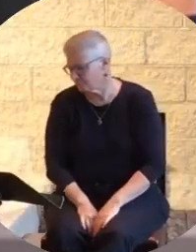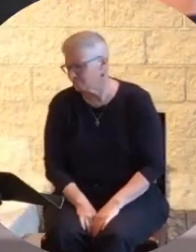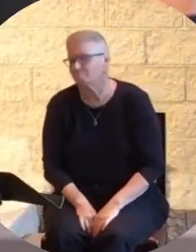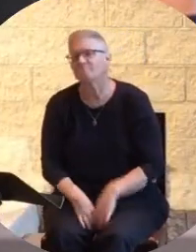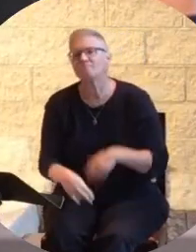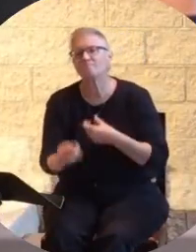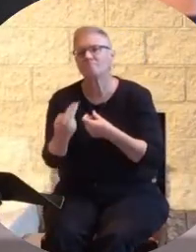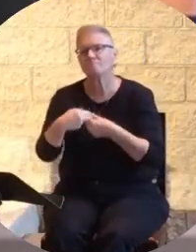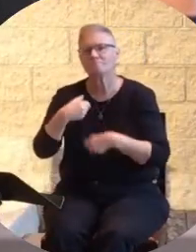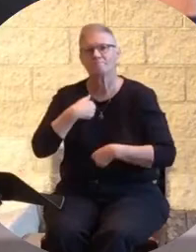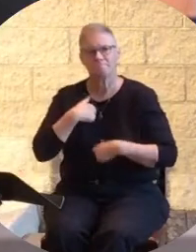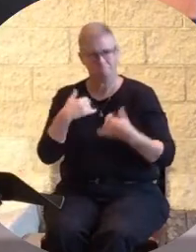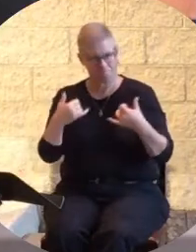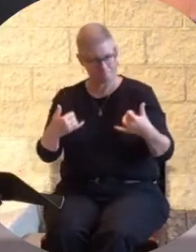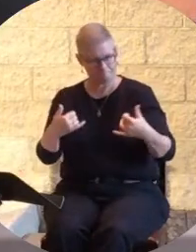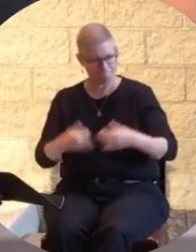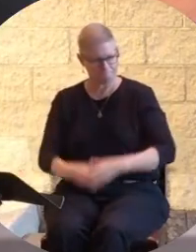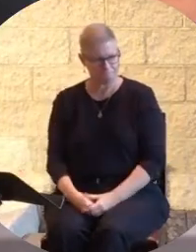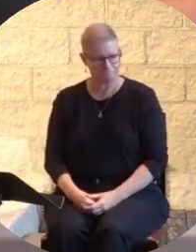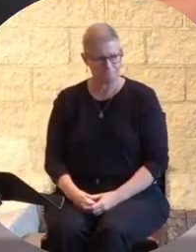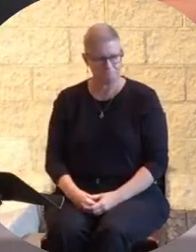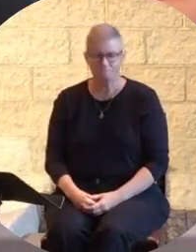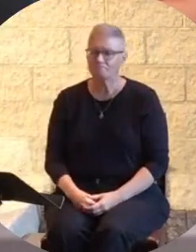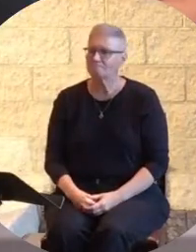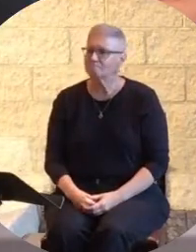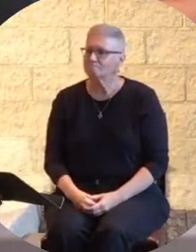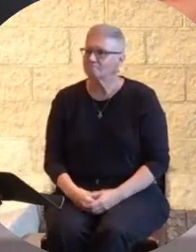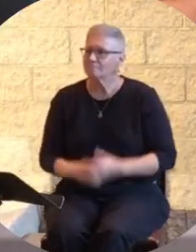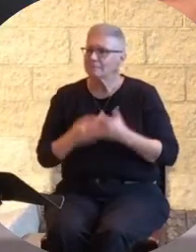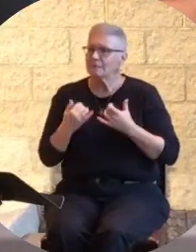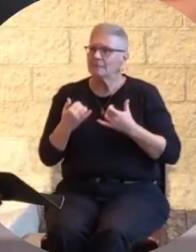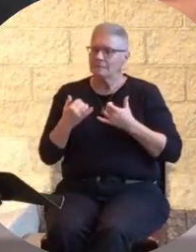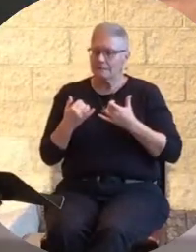Join me now in a time of